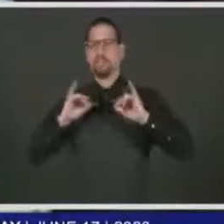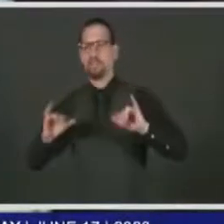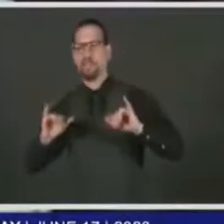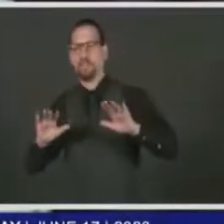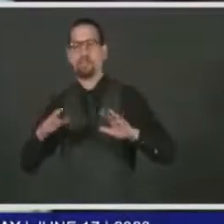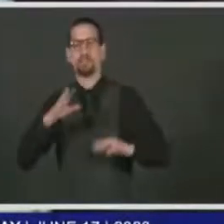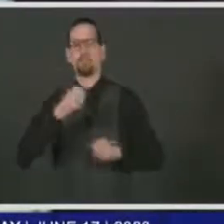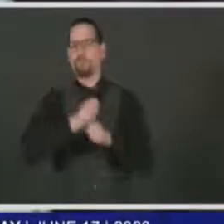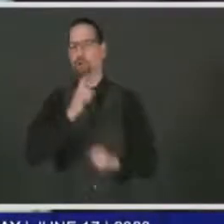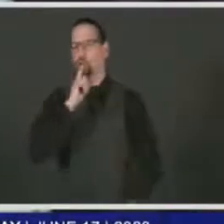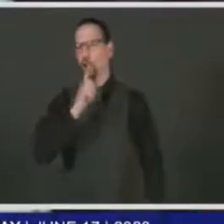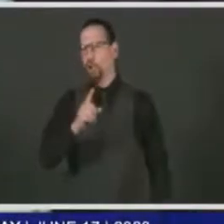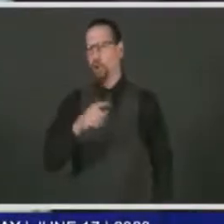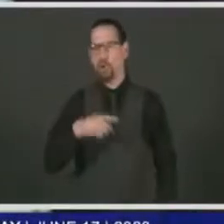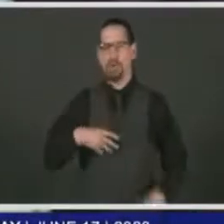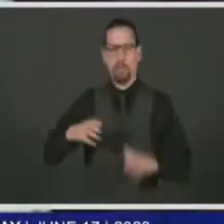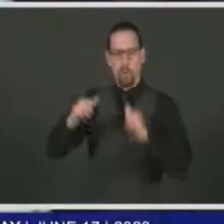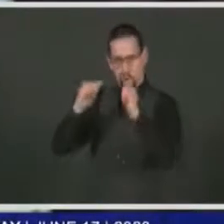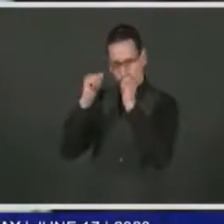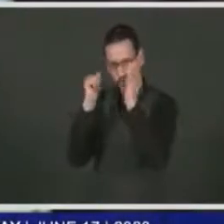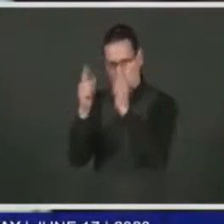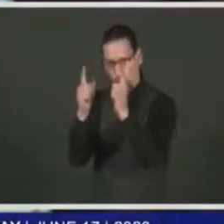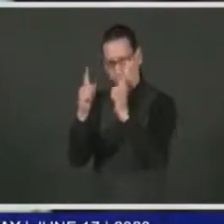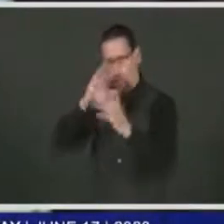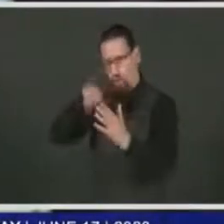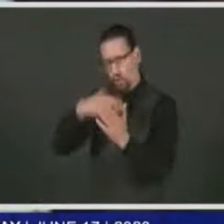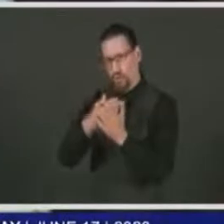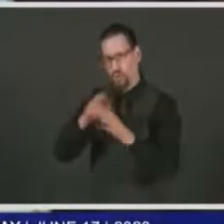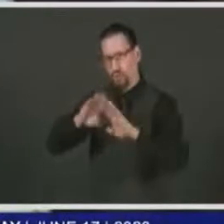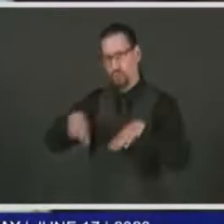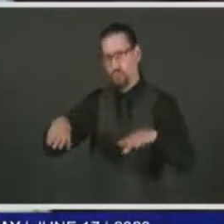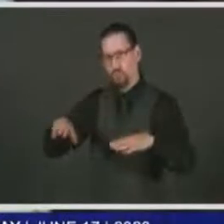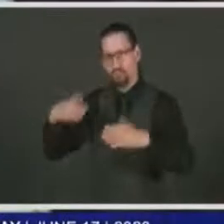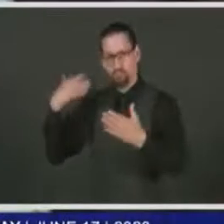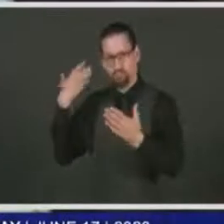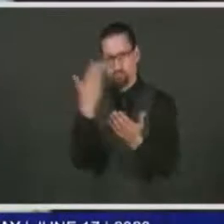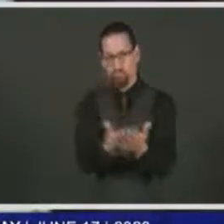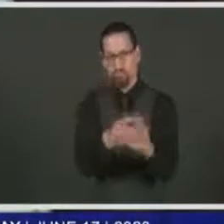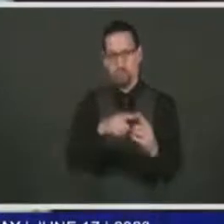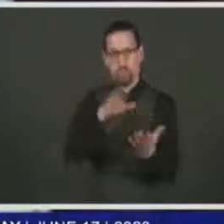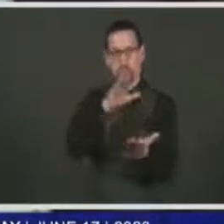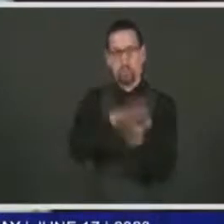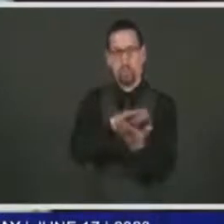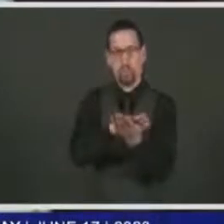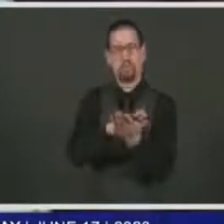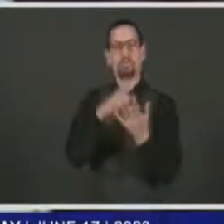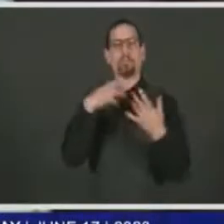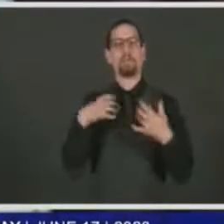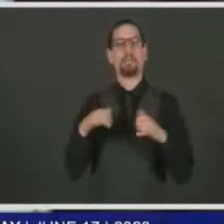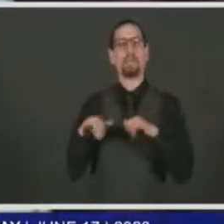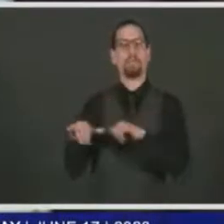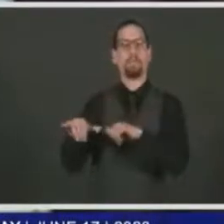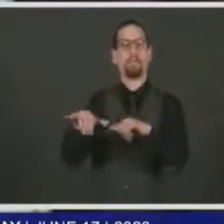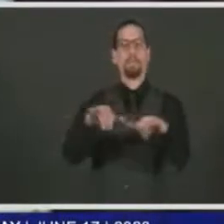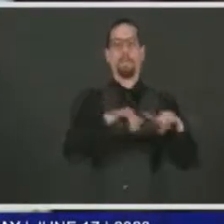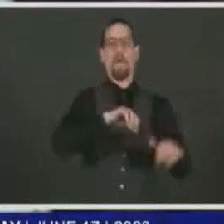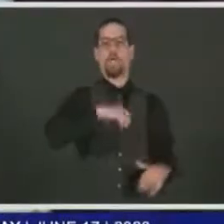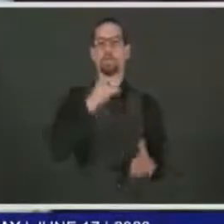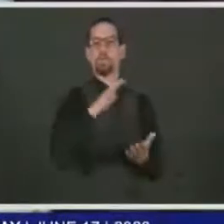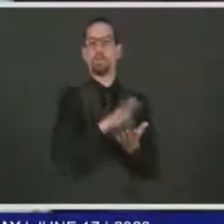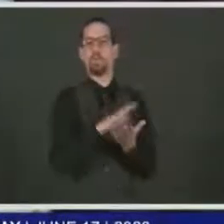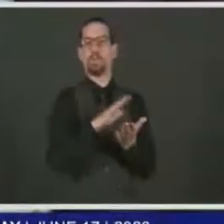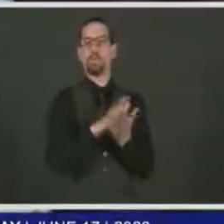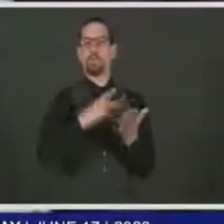to in-person school on the same calendar, as the governor mentioned, we also know that communities are different